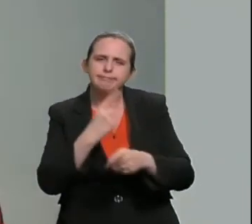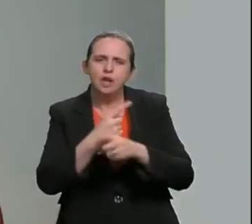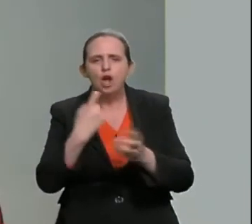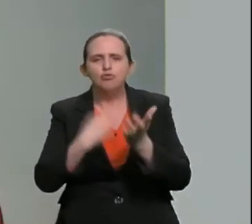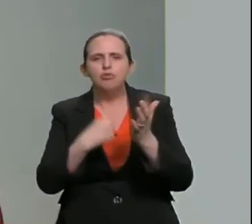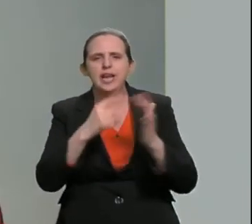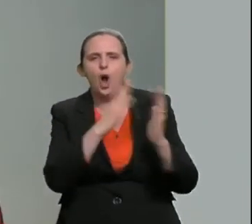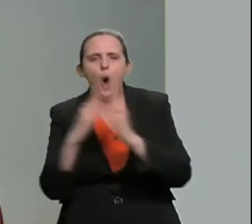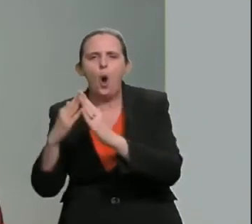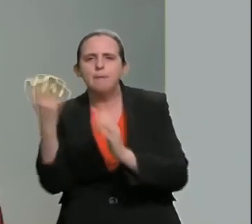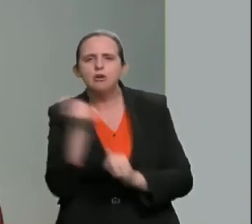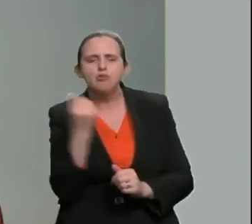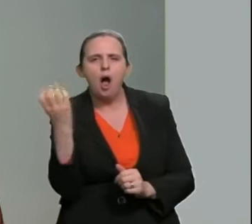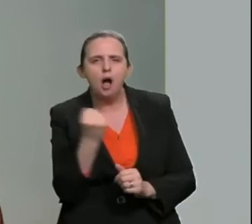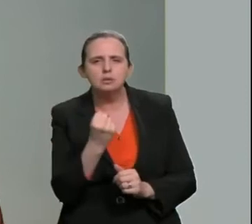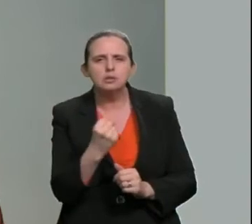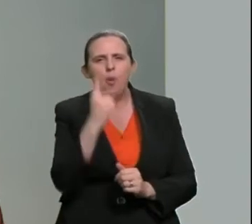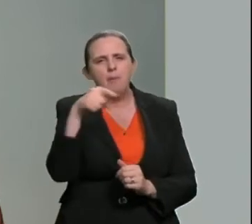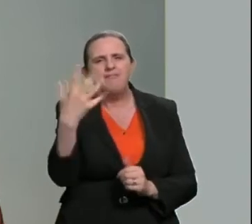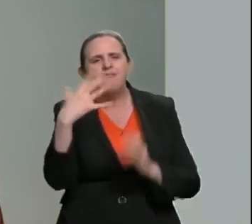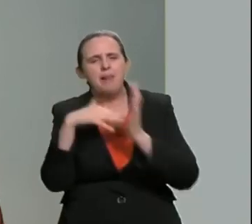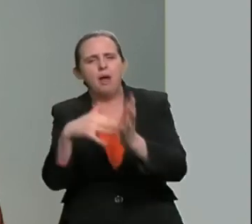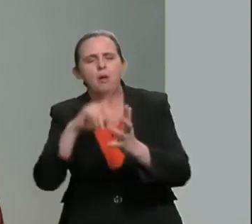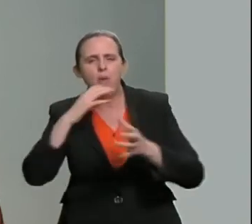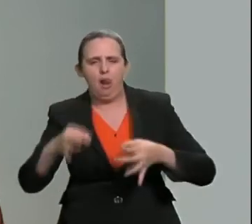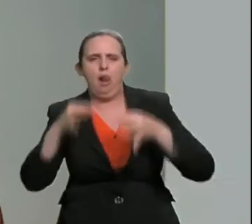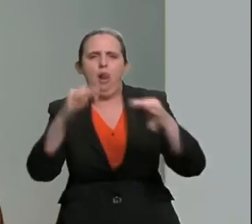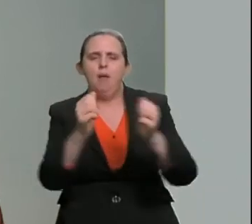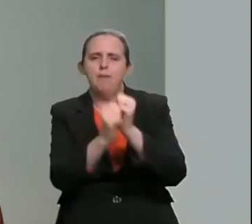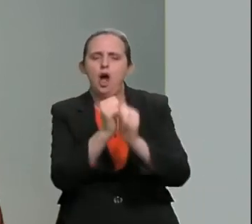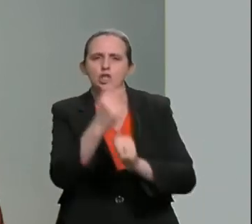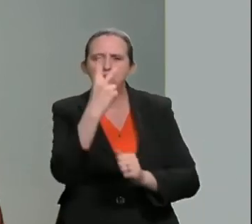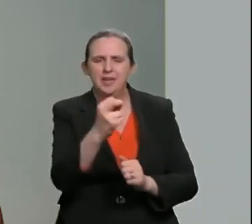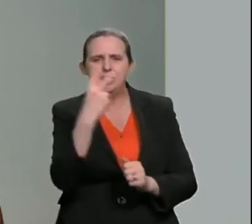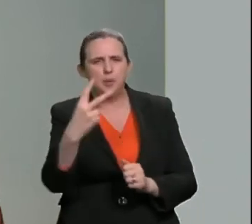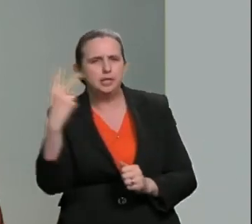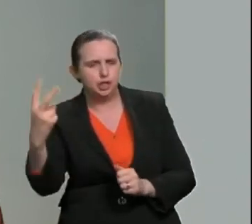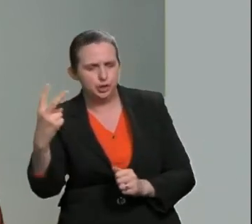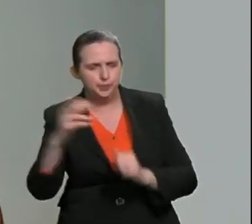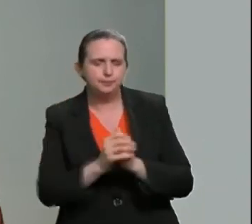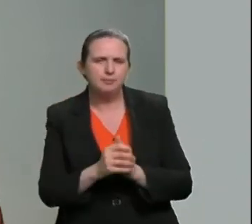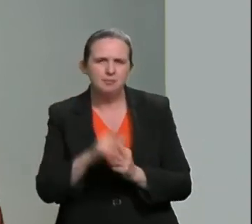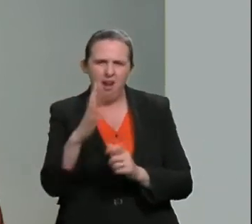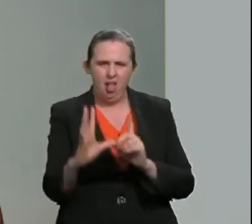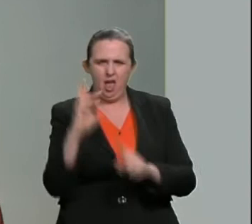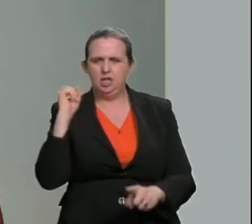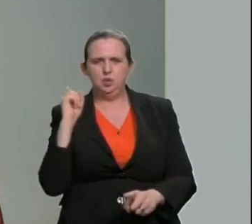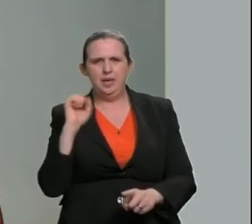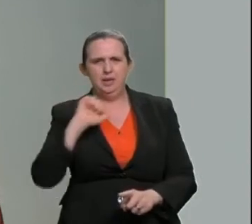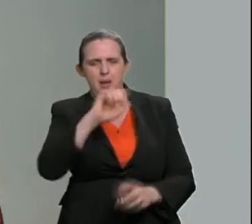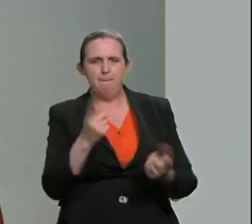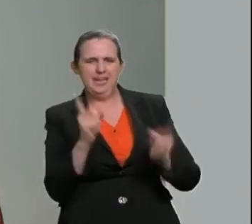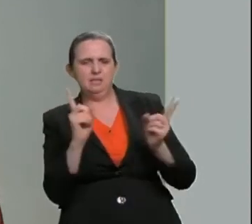be extended to March 2022. Yet in a written answer last week, his minister said that the money